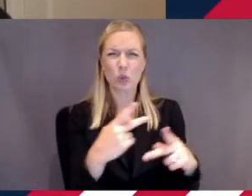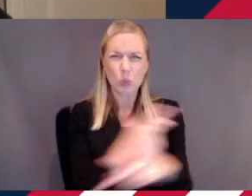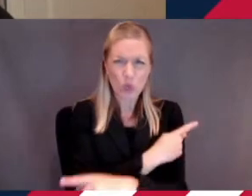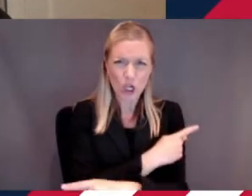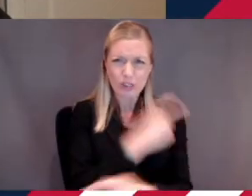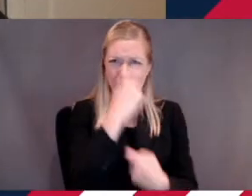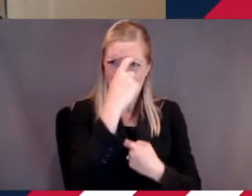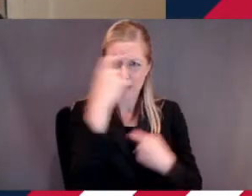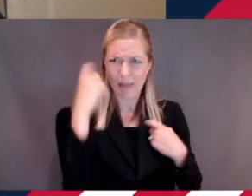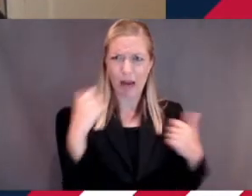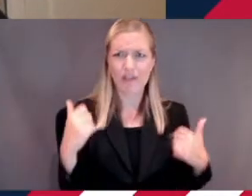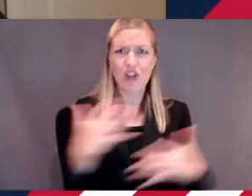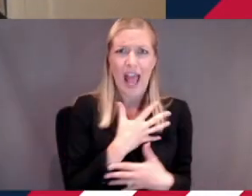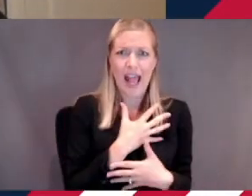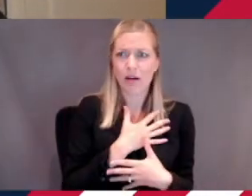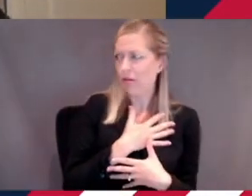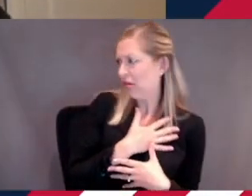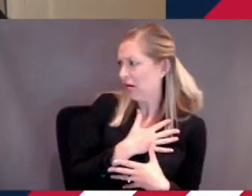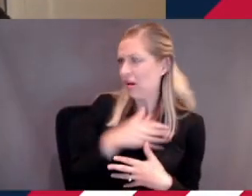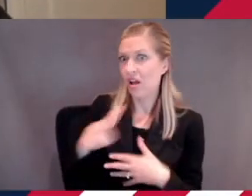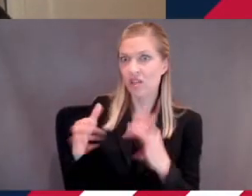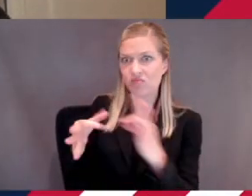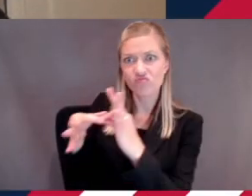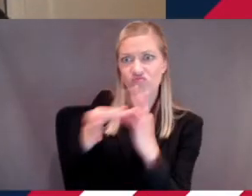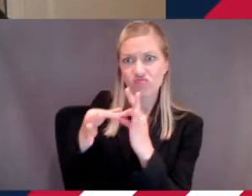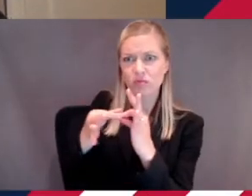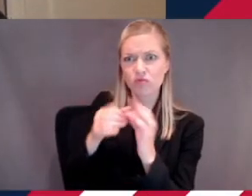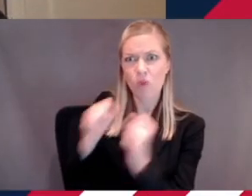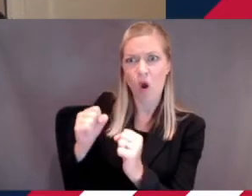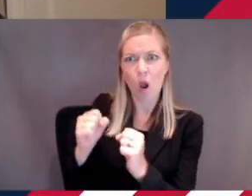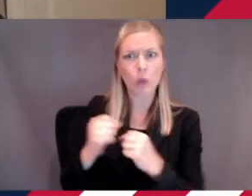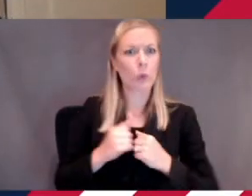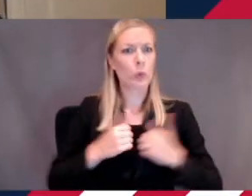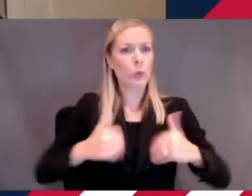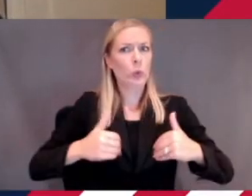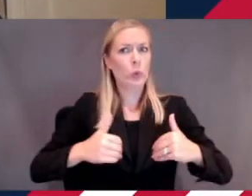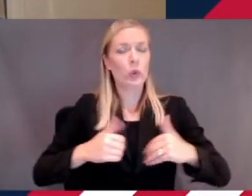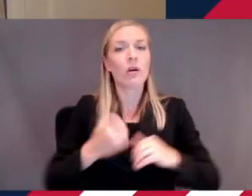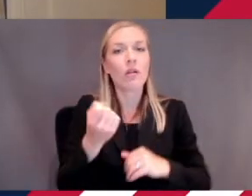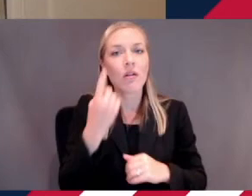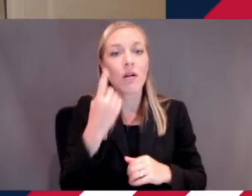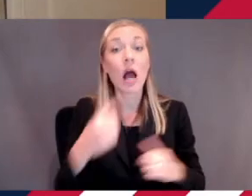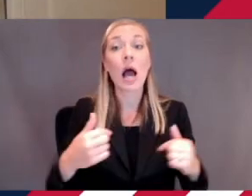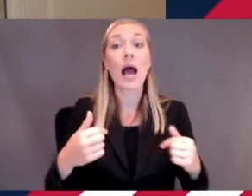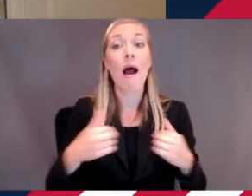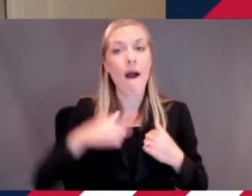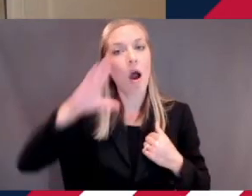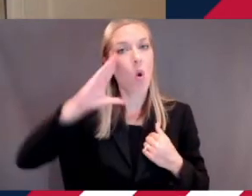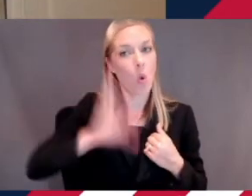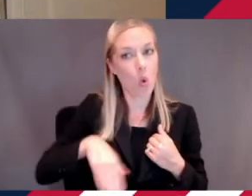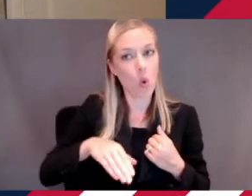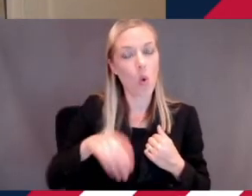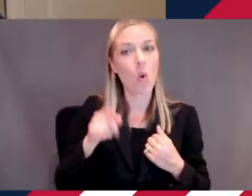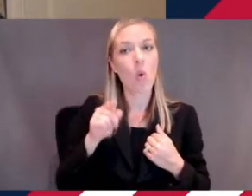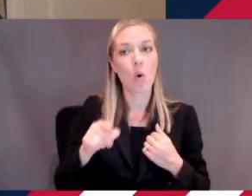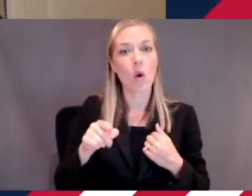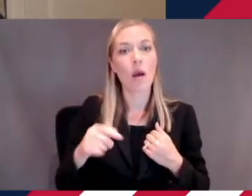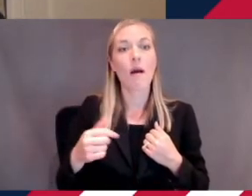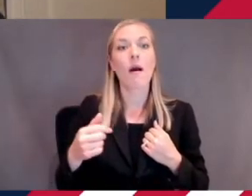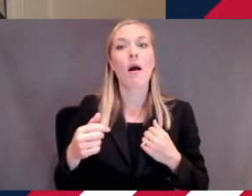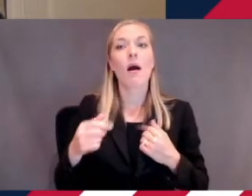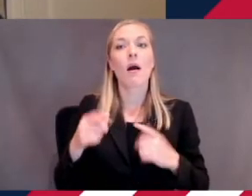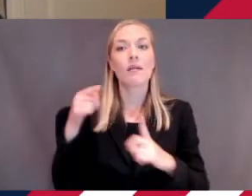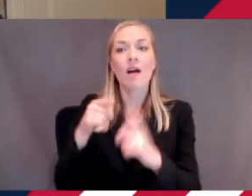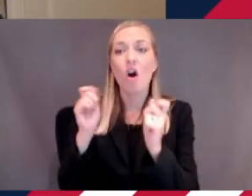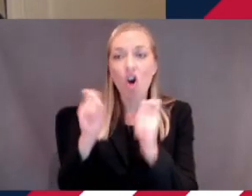of them said, I'm in it to win it, and if I don't win it, I am going to be full-throated behind our nominee. That's exactly